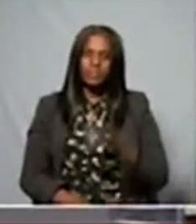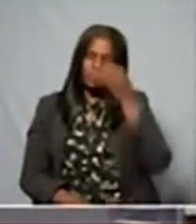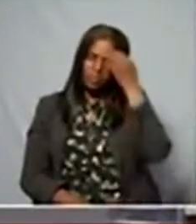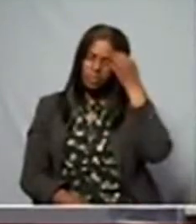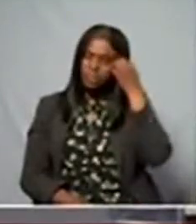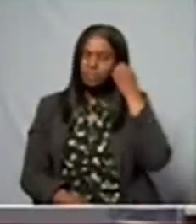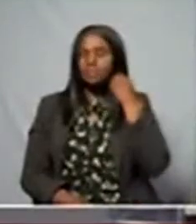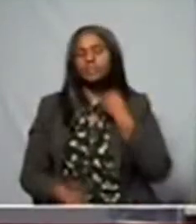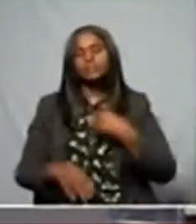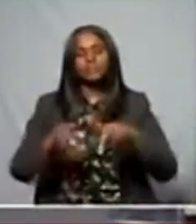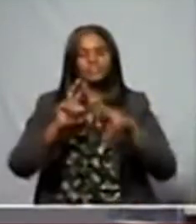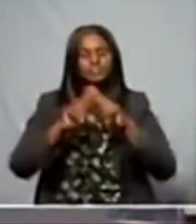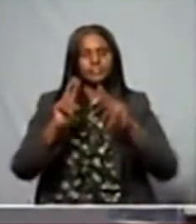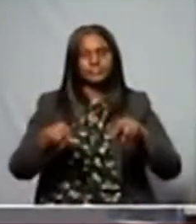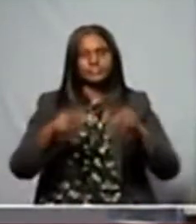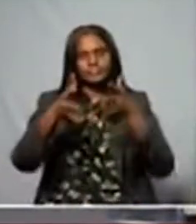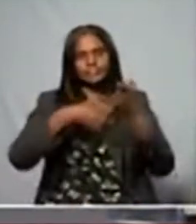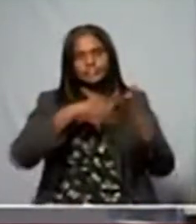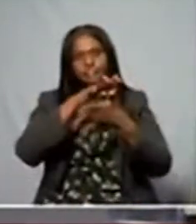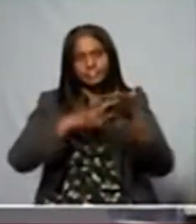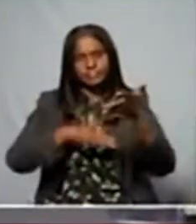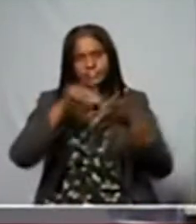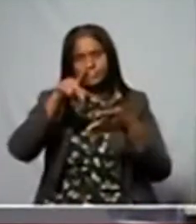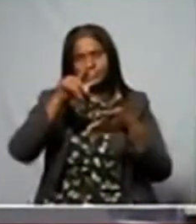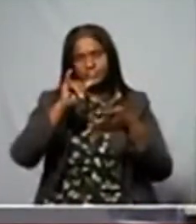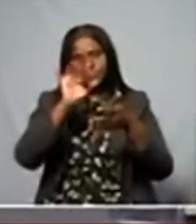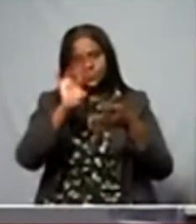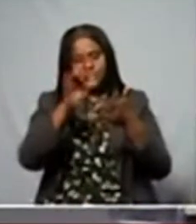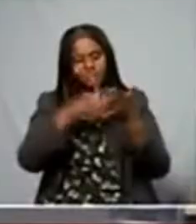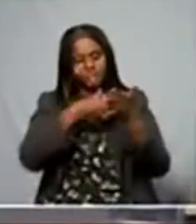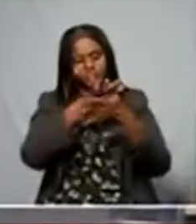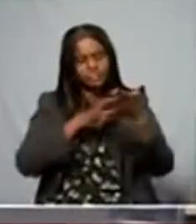Chair, the pie chart above